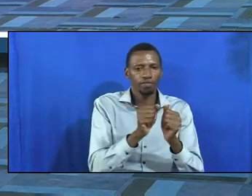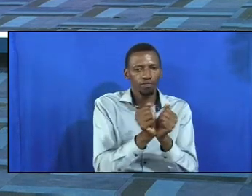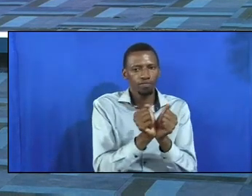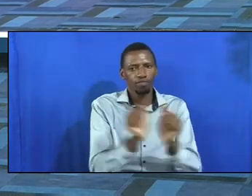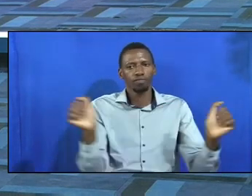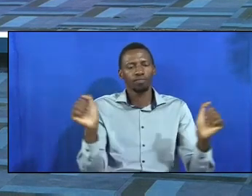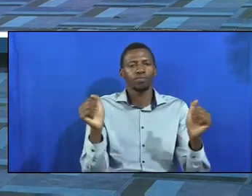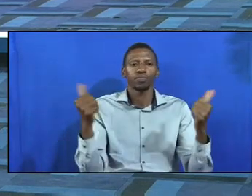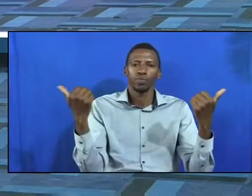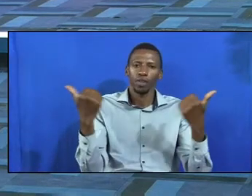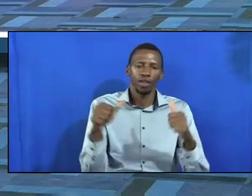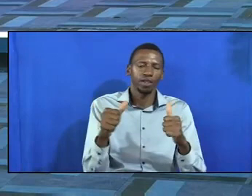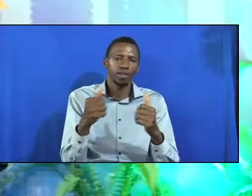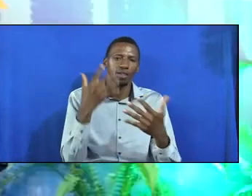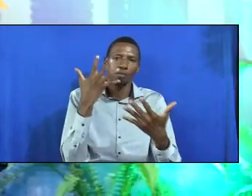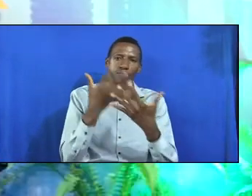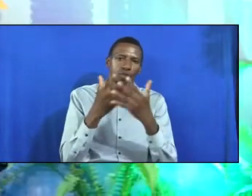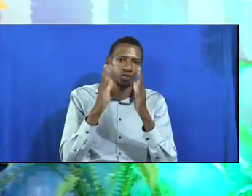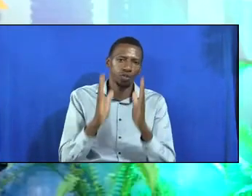so suits him.